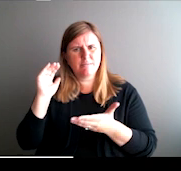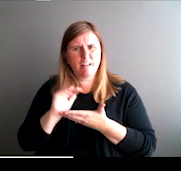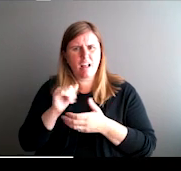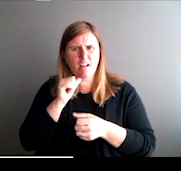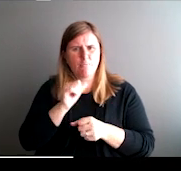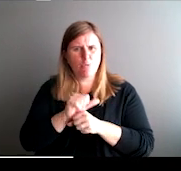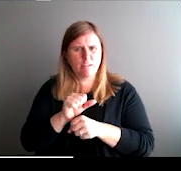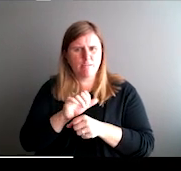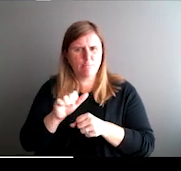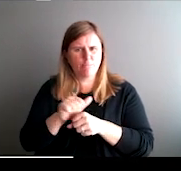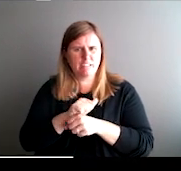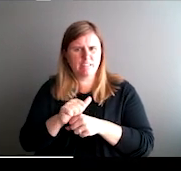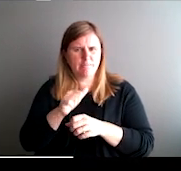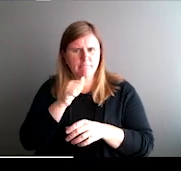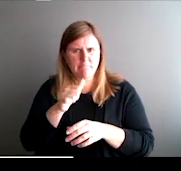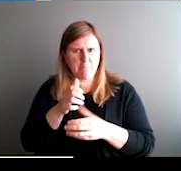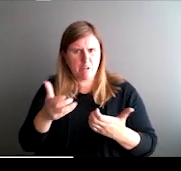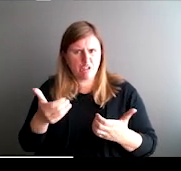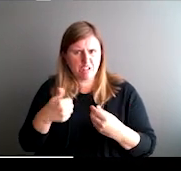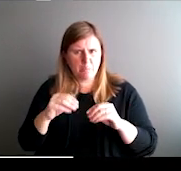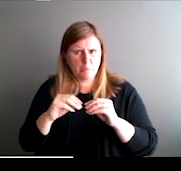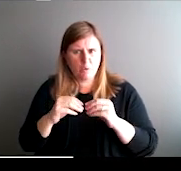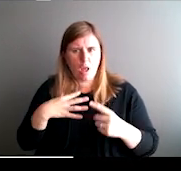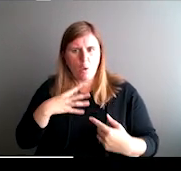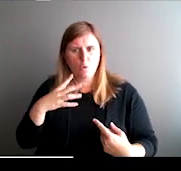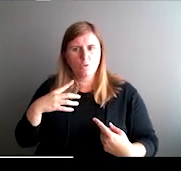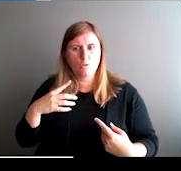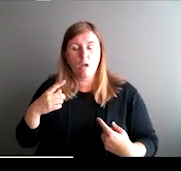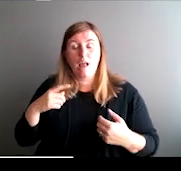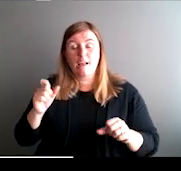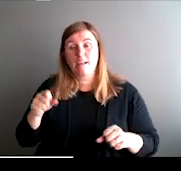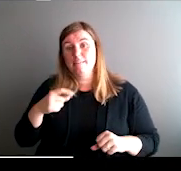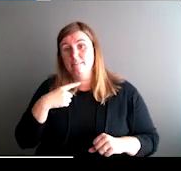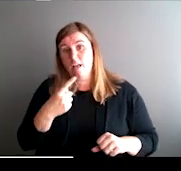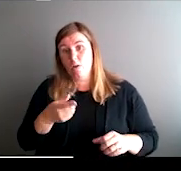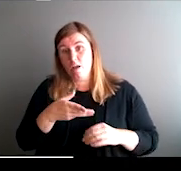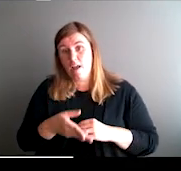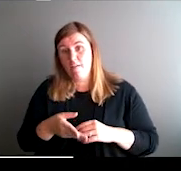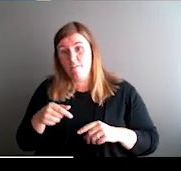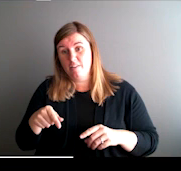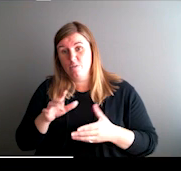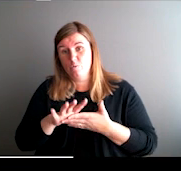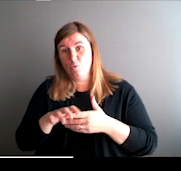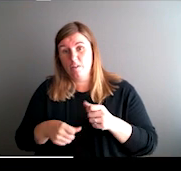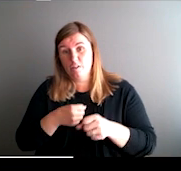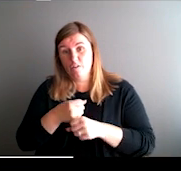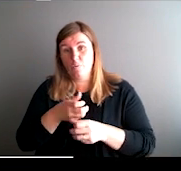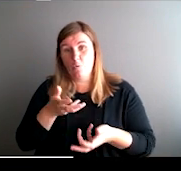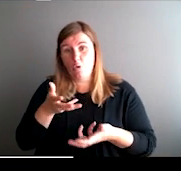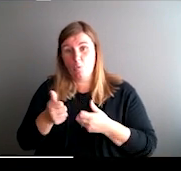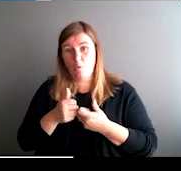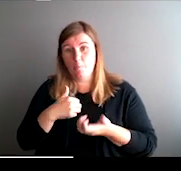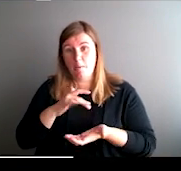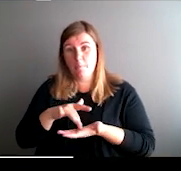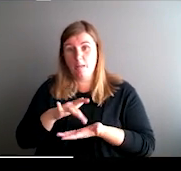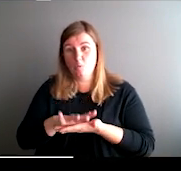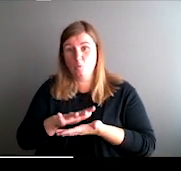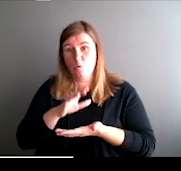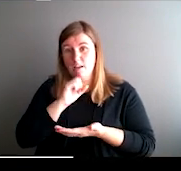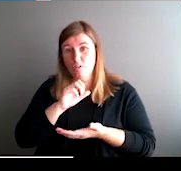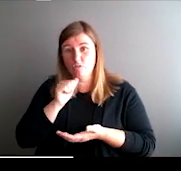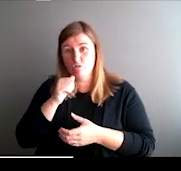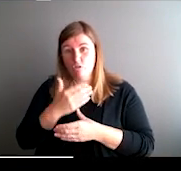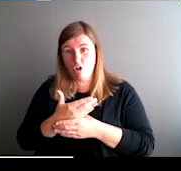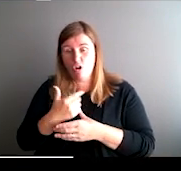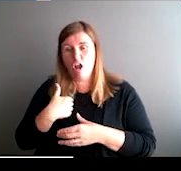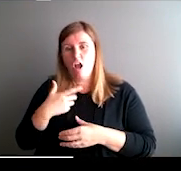practice. I would struggle to do, I can tell you after this school year of working with my middle school age daughter,